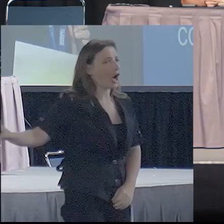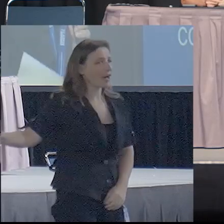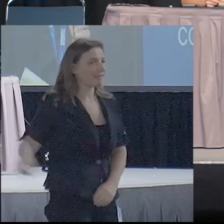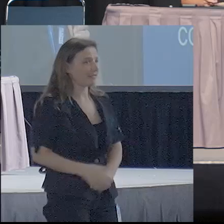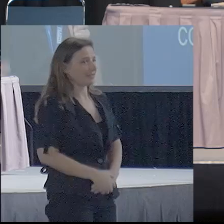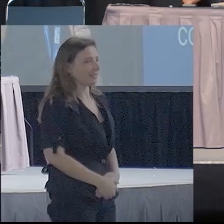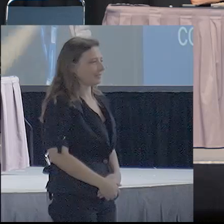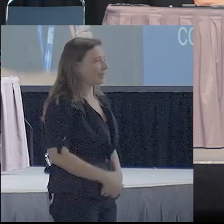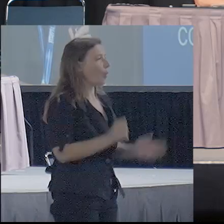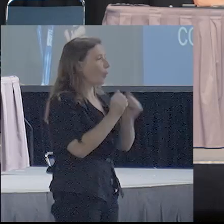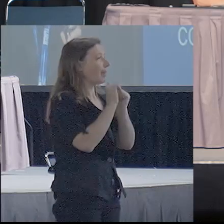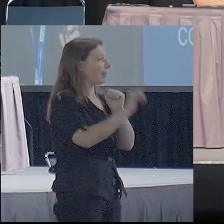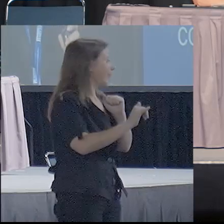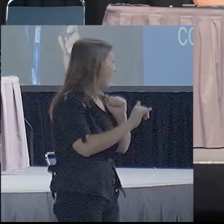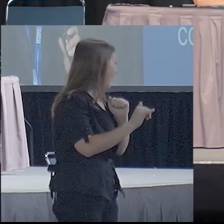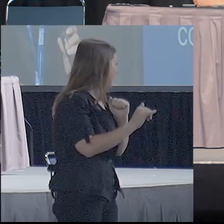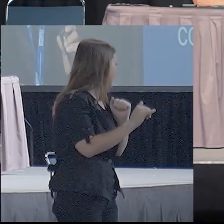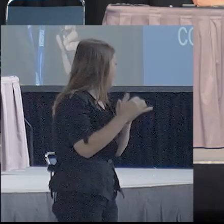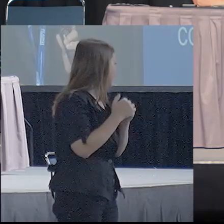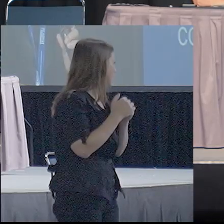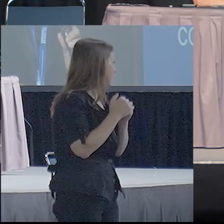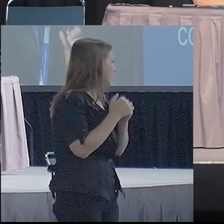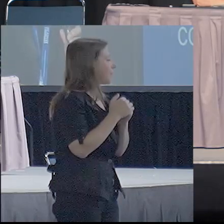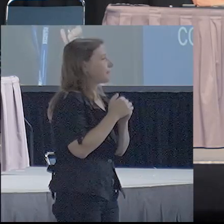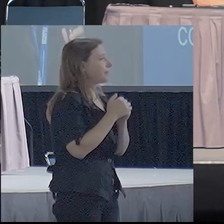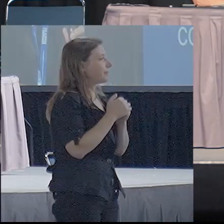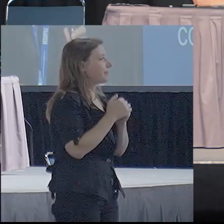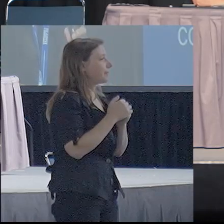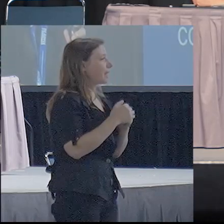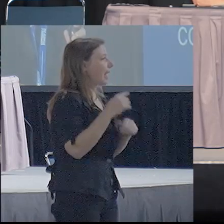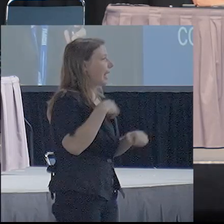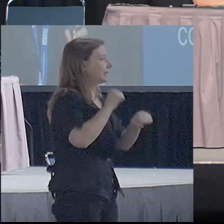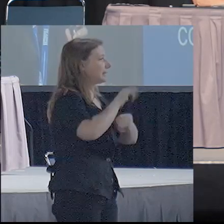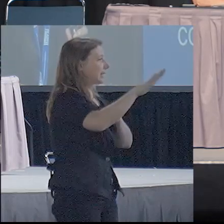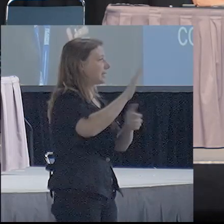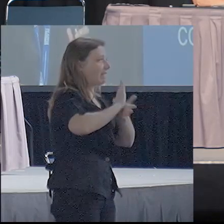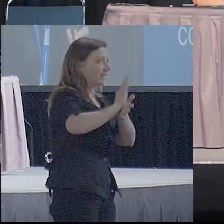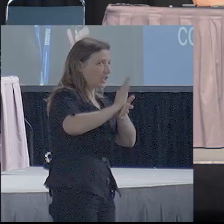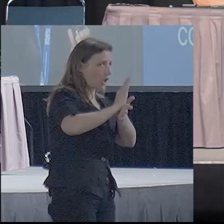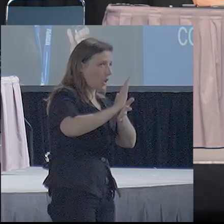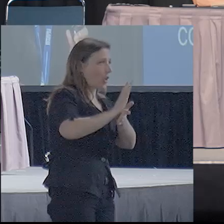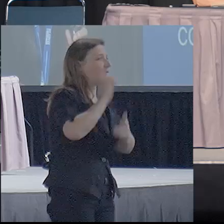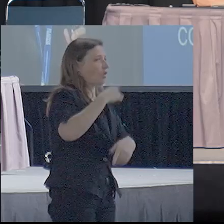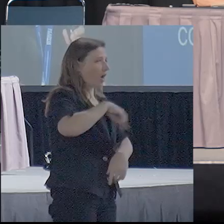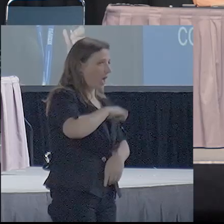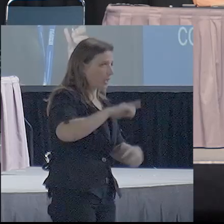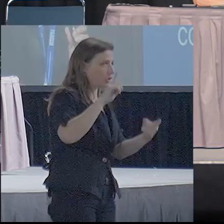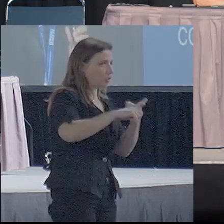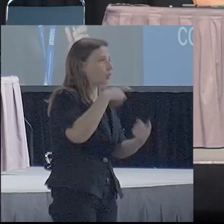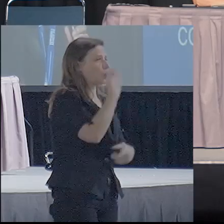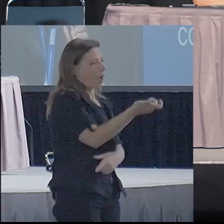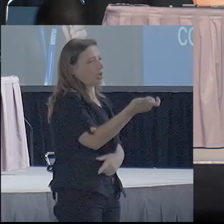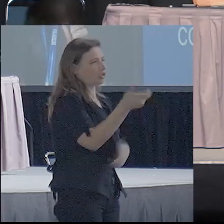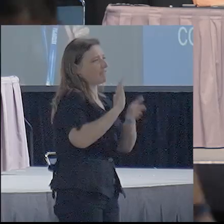Houston. With that, he unfortunately cannot be here today, but has sent a video for us to watch real